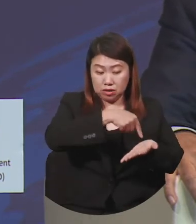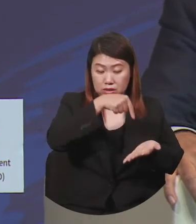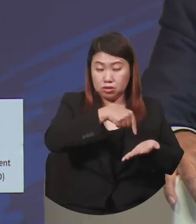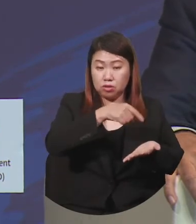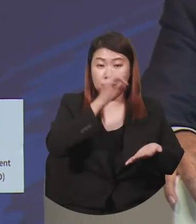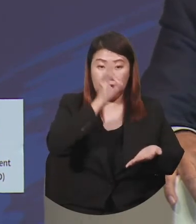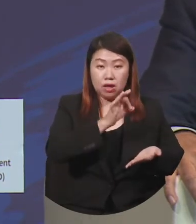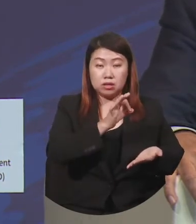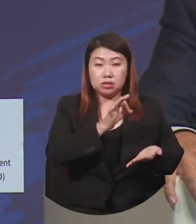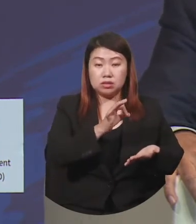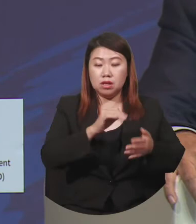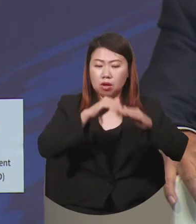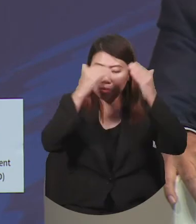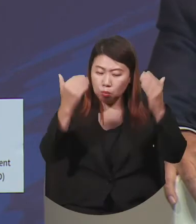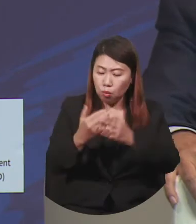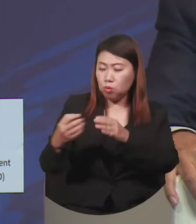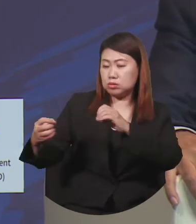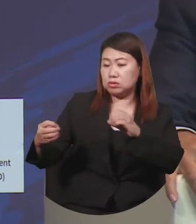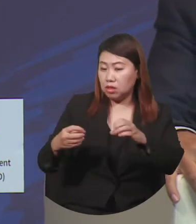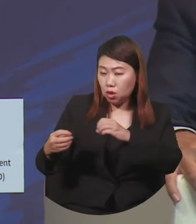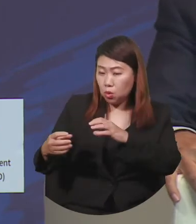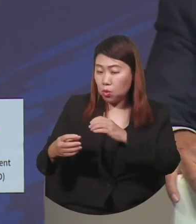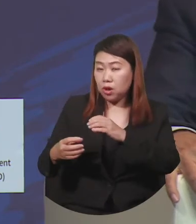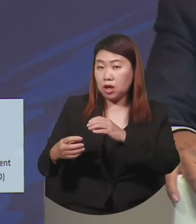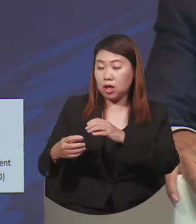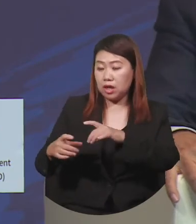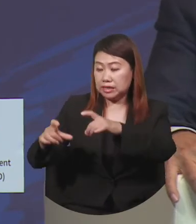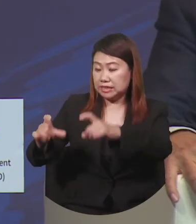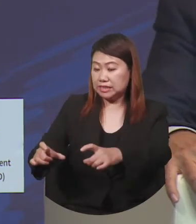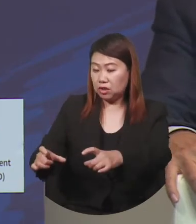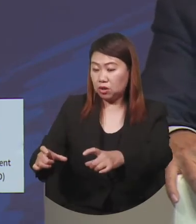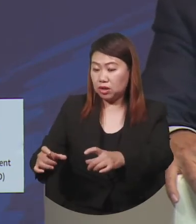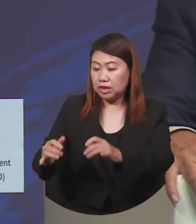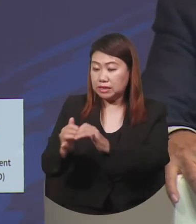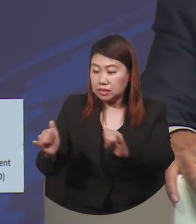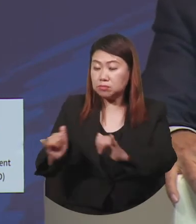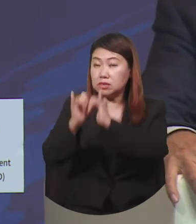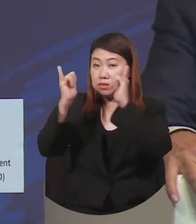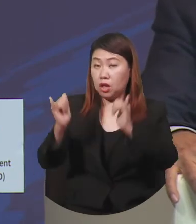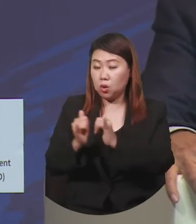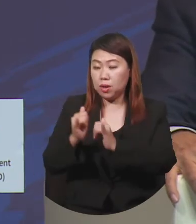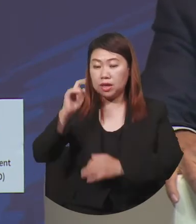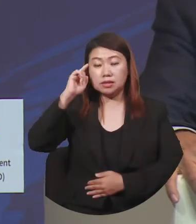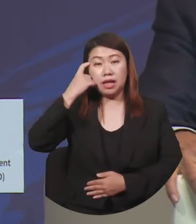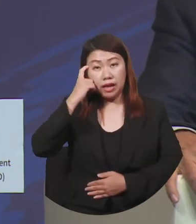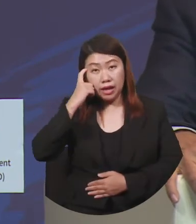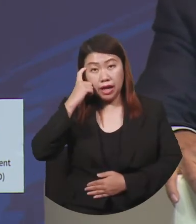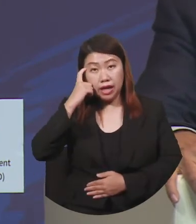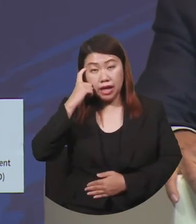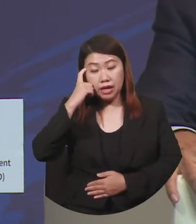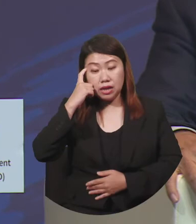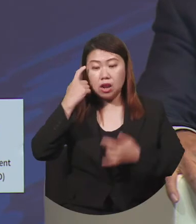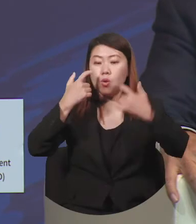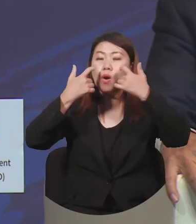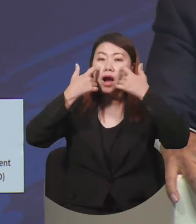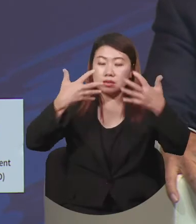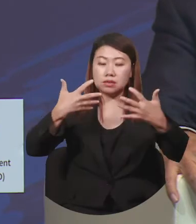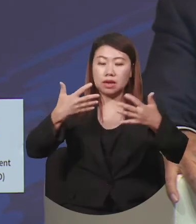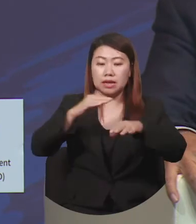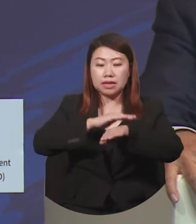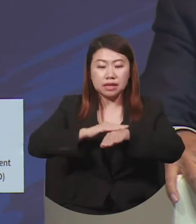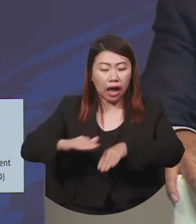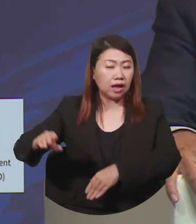but local actors, local CSOs. I think absolutely they need to be at the front of this